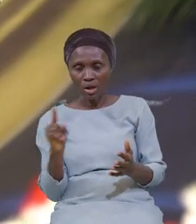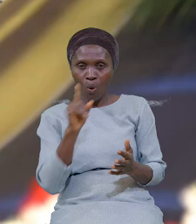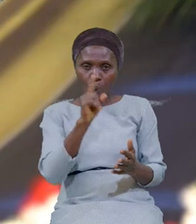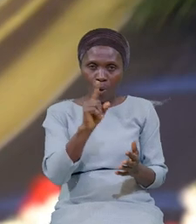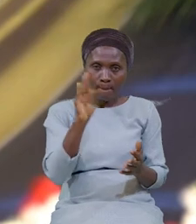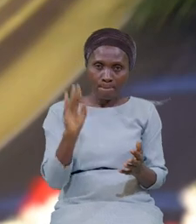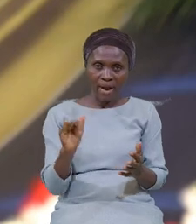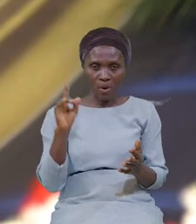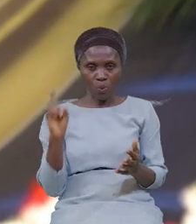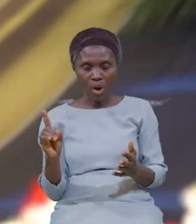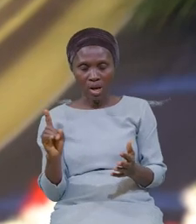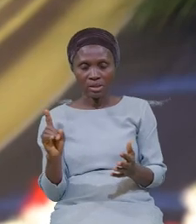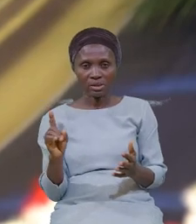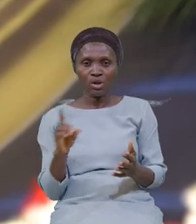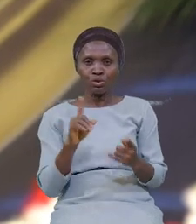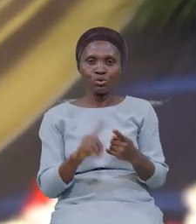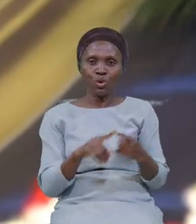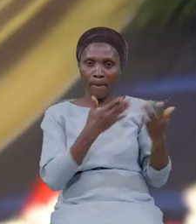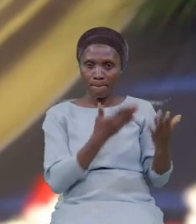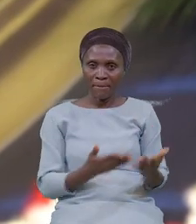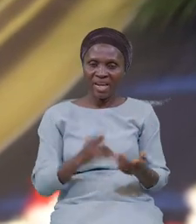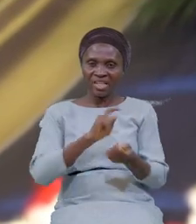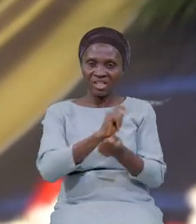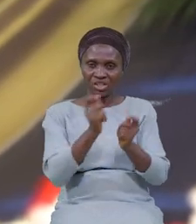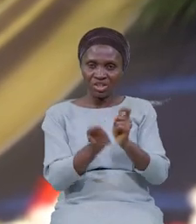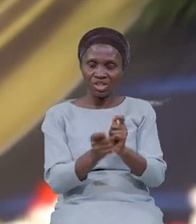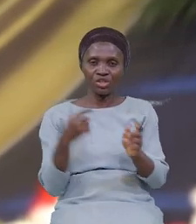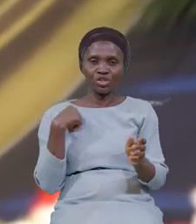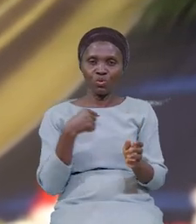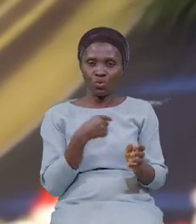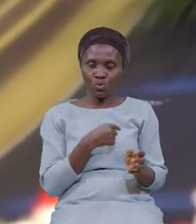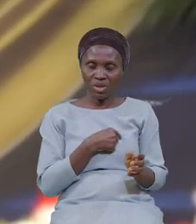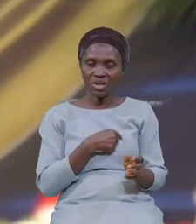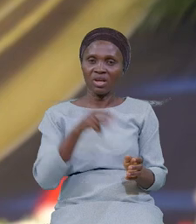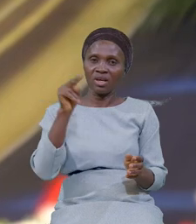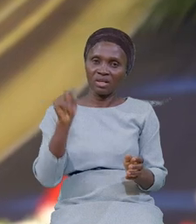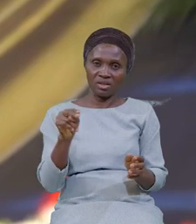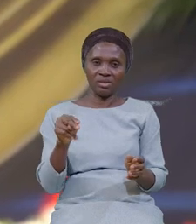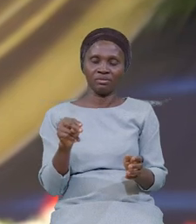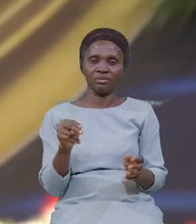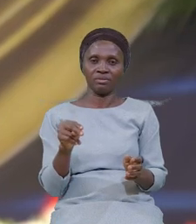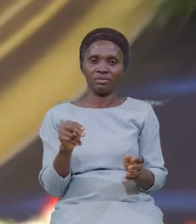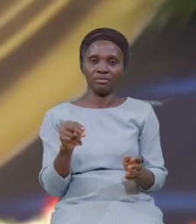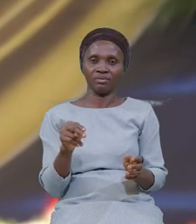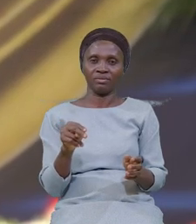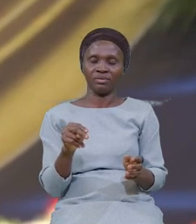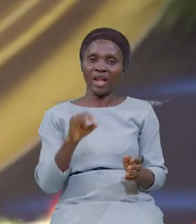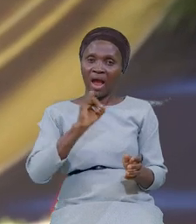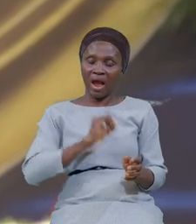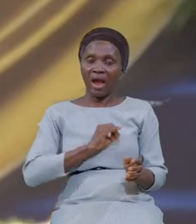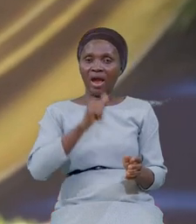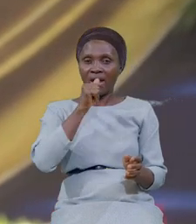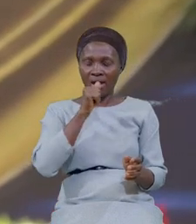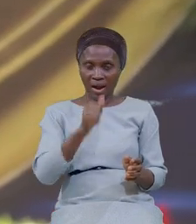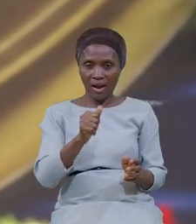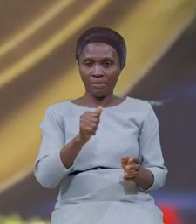the other, to be the change we expect. I am optimistic that change